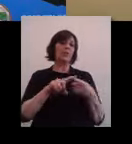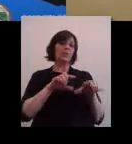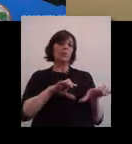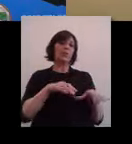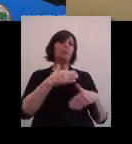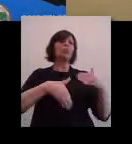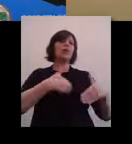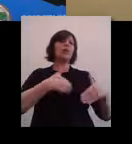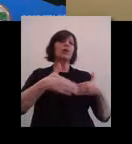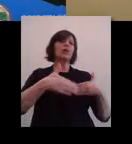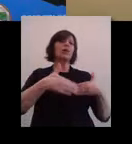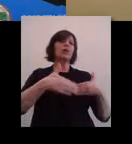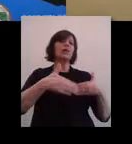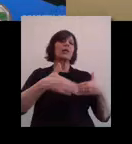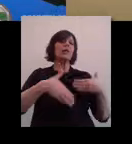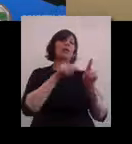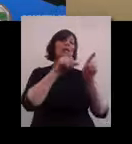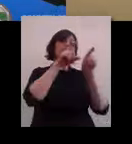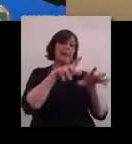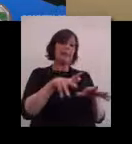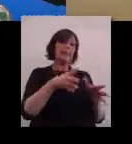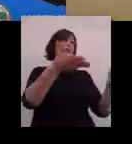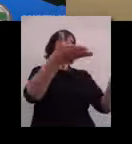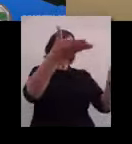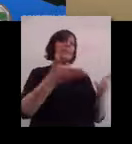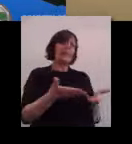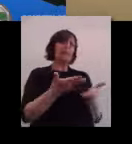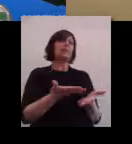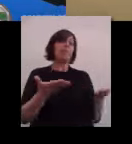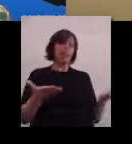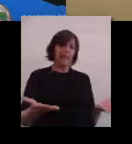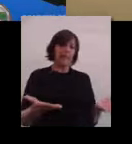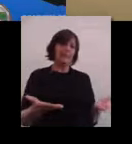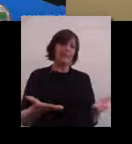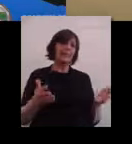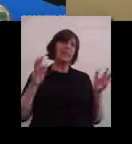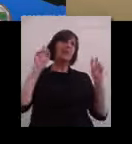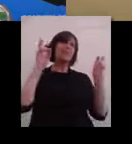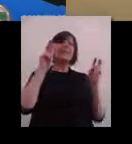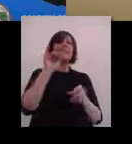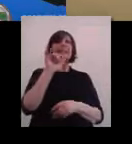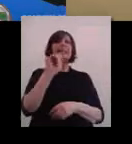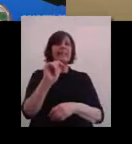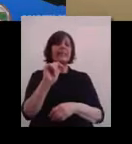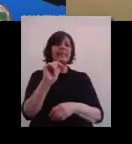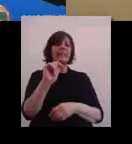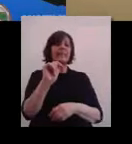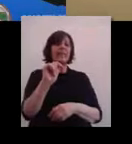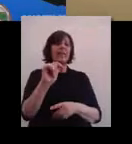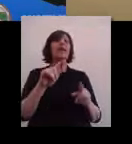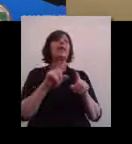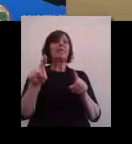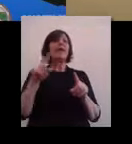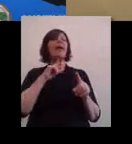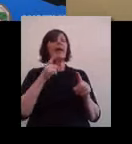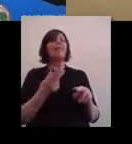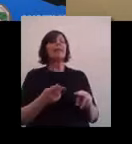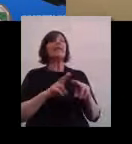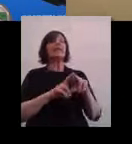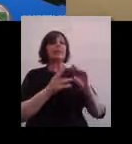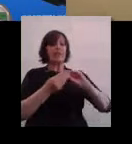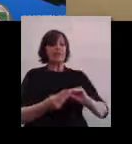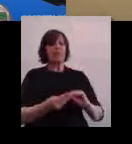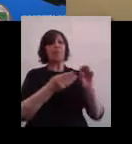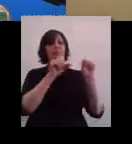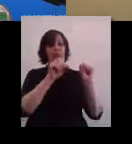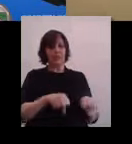of testing supplies, the test kits, so to speak, but they've been able to increase the number that they can do on a daily basis. You could